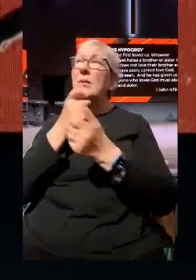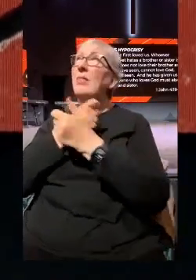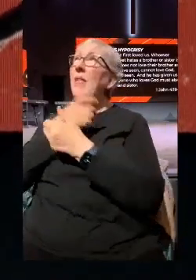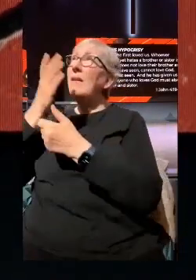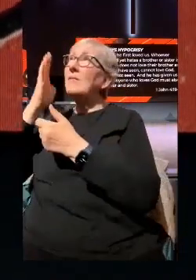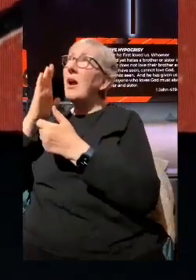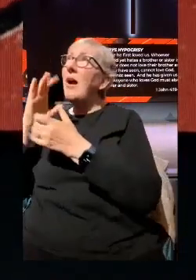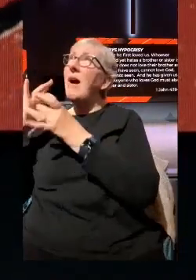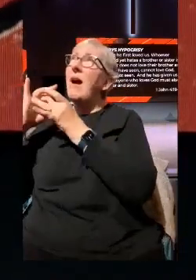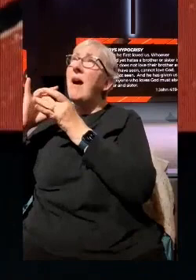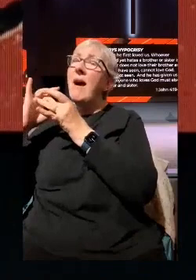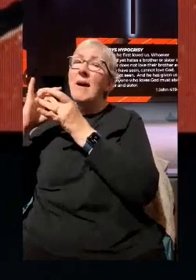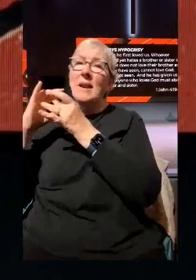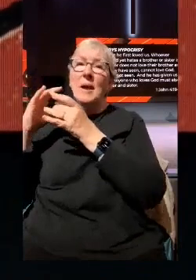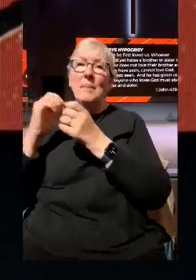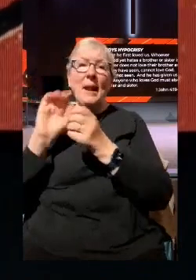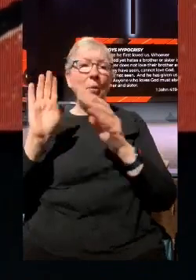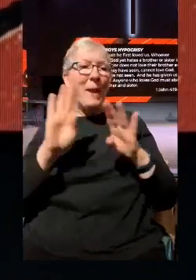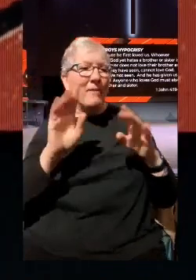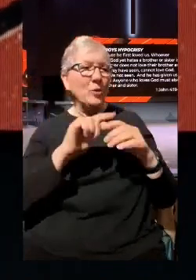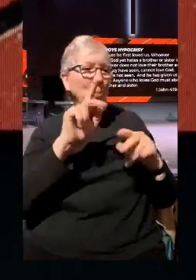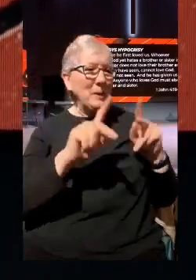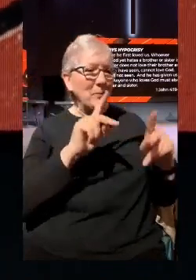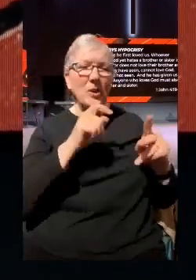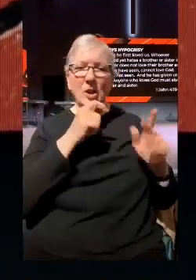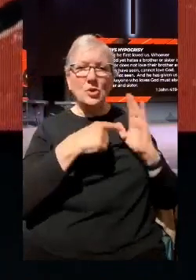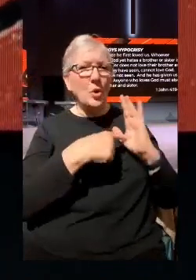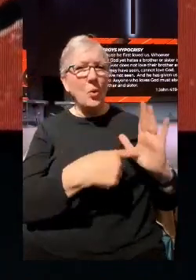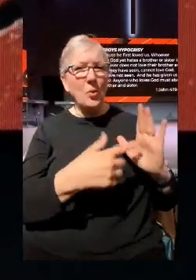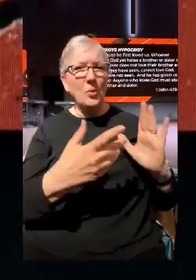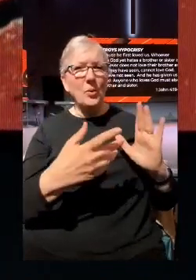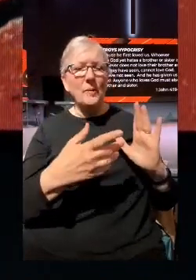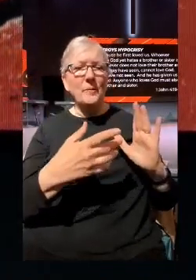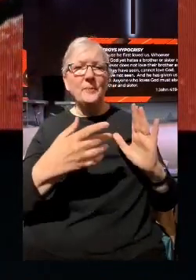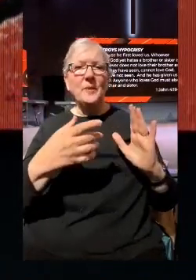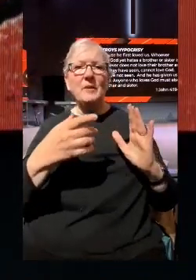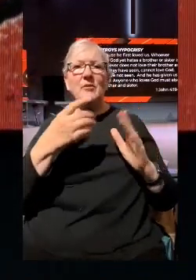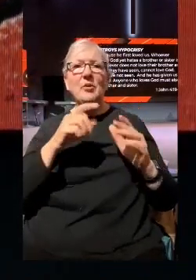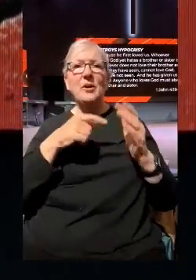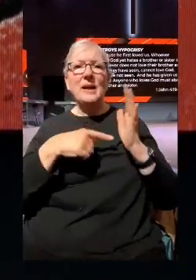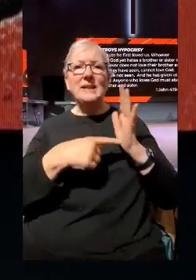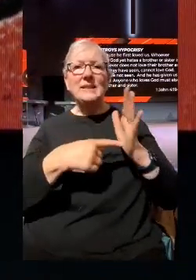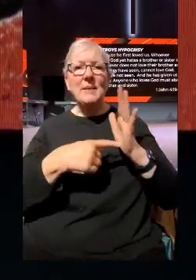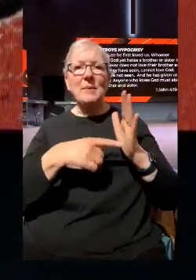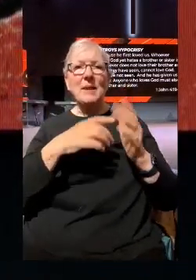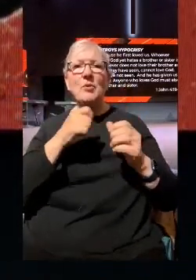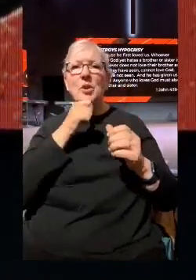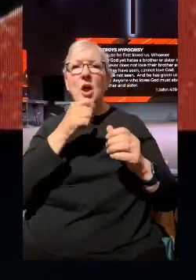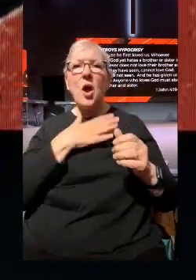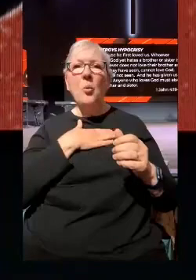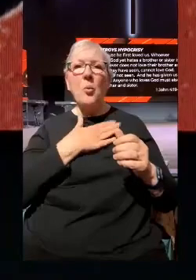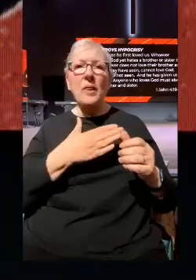outward behavior towards people. So, for example, when we are unwilling to bridle our tongues,